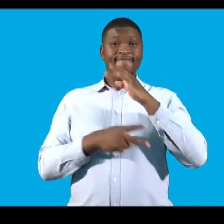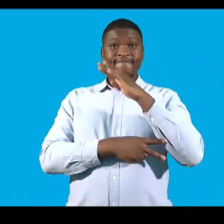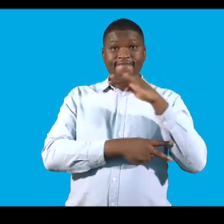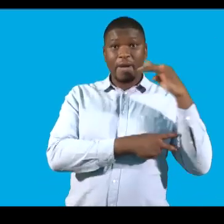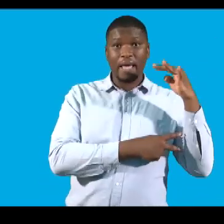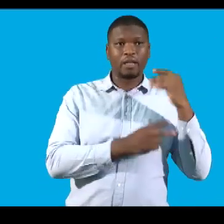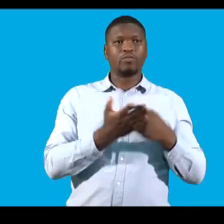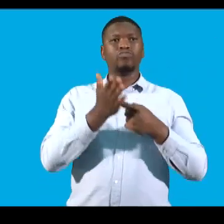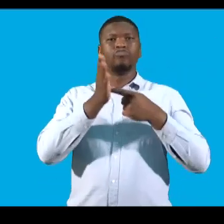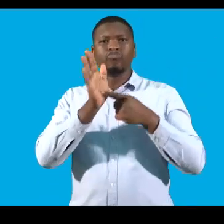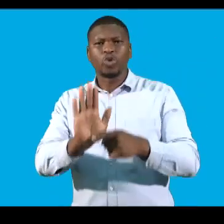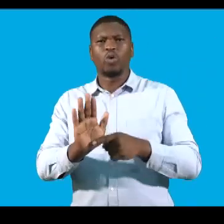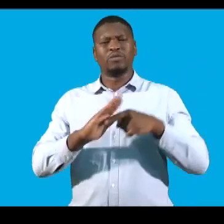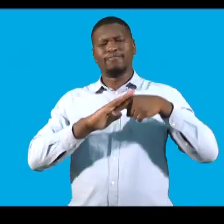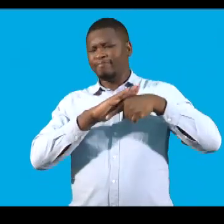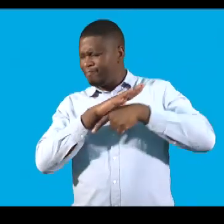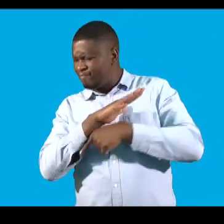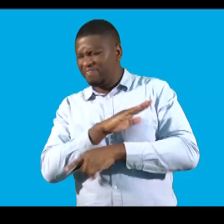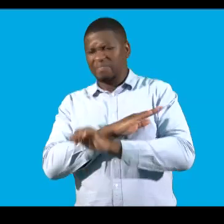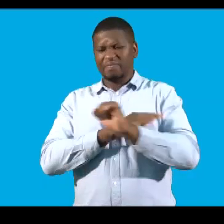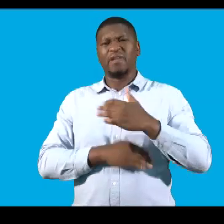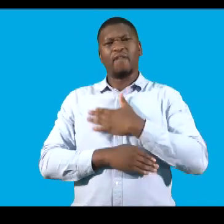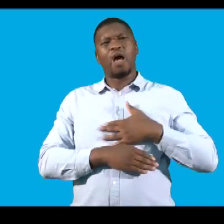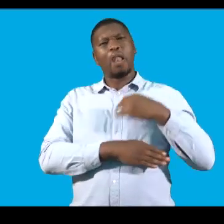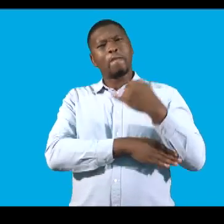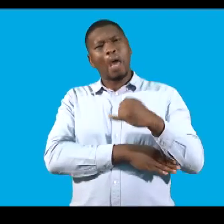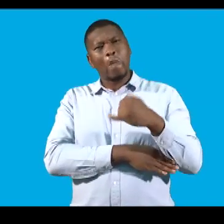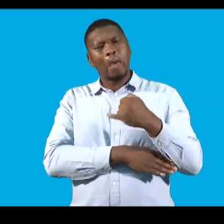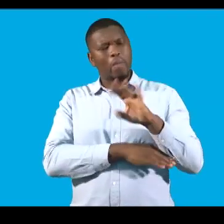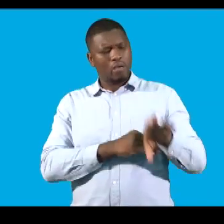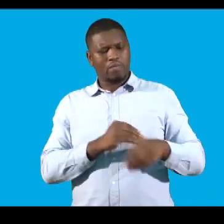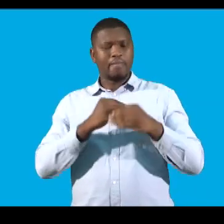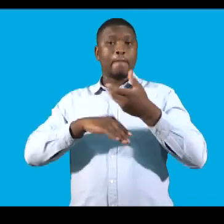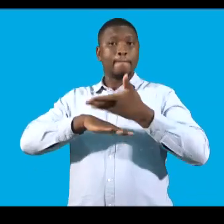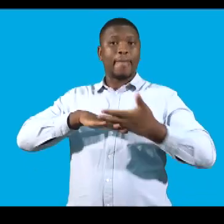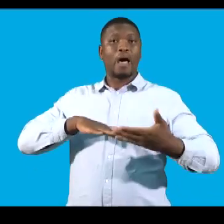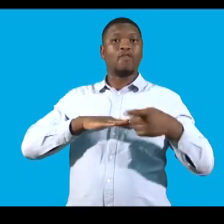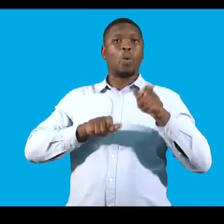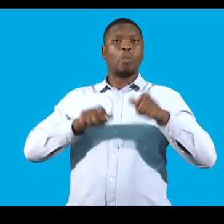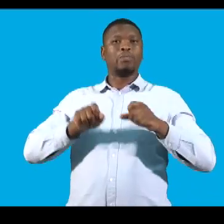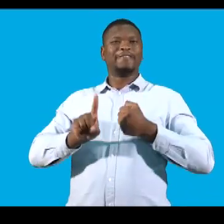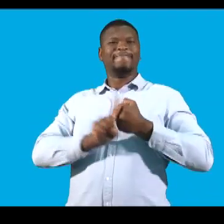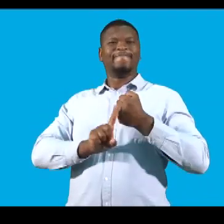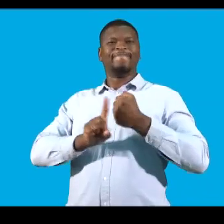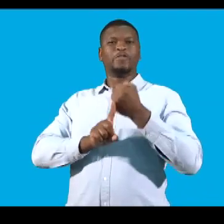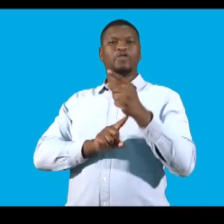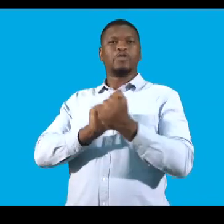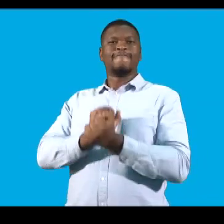pain felt by the oppressed and highlights the intense pain, blood, endured by those who fight for the